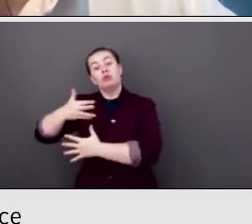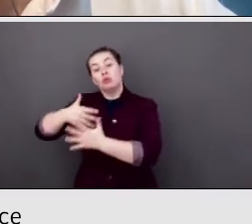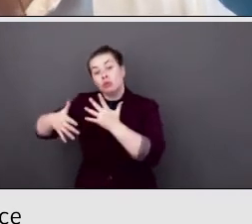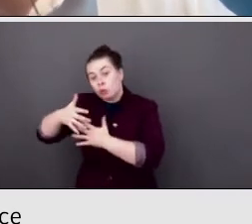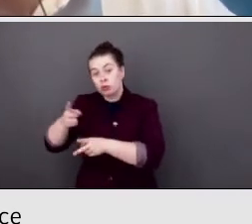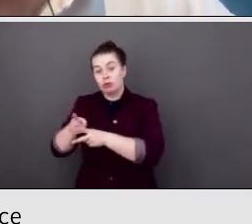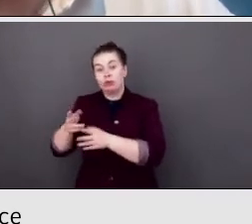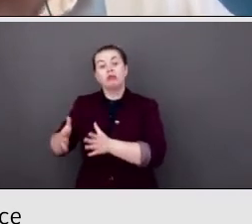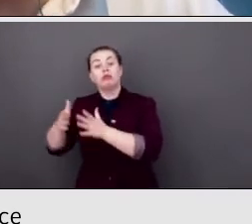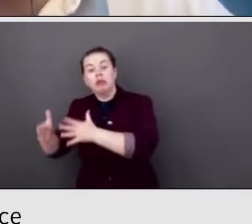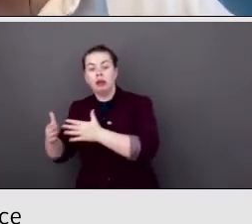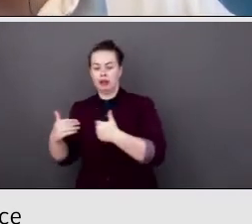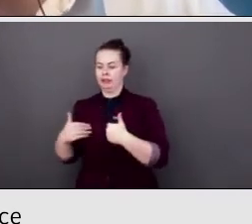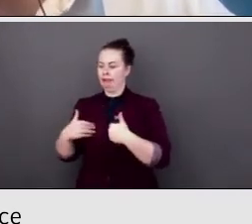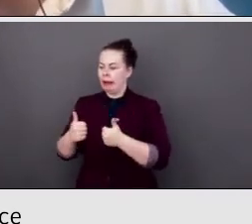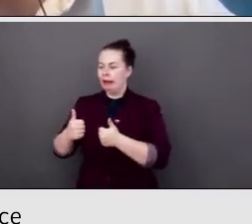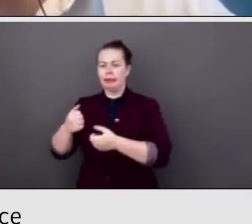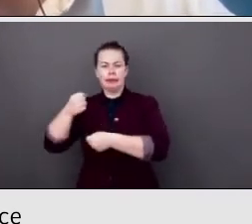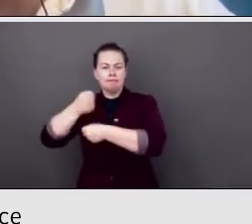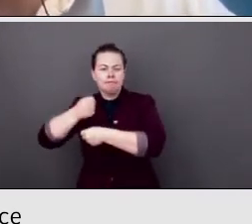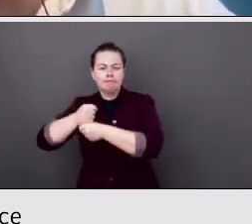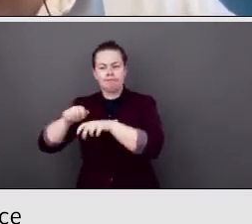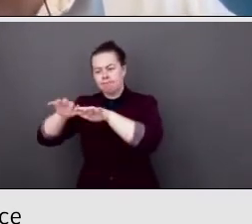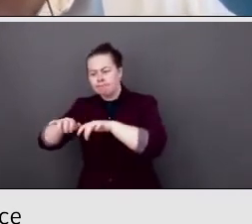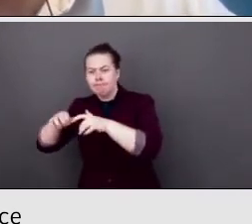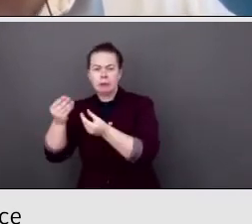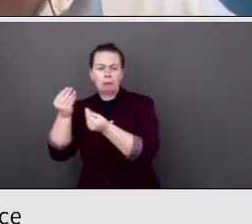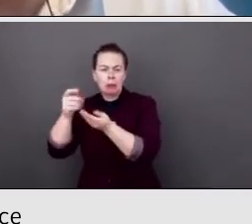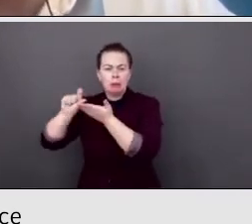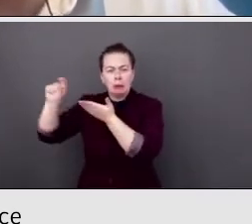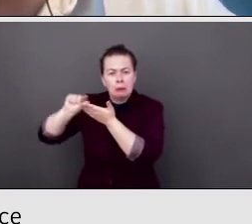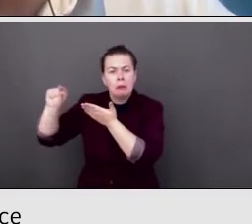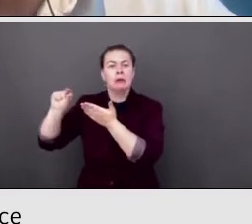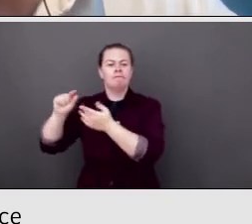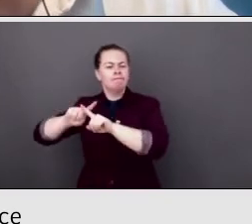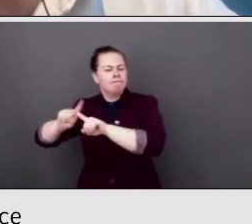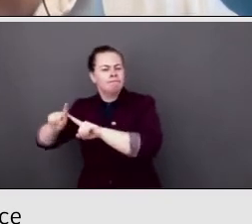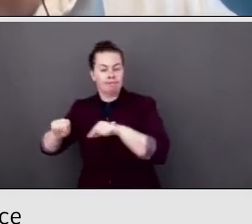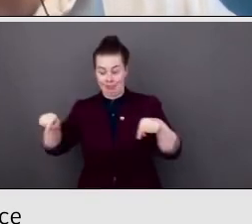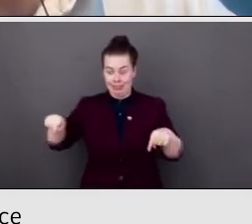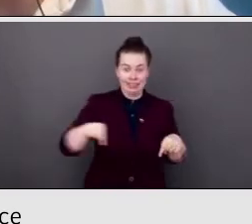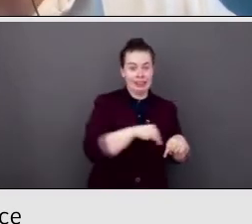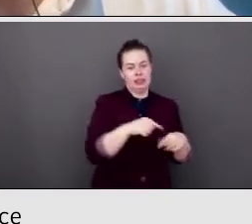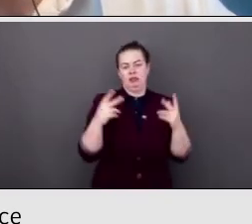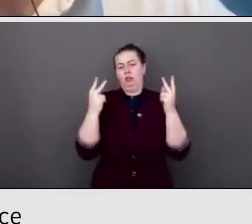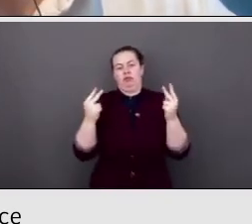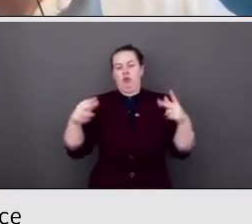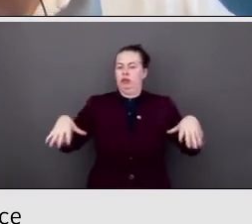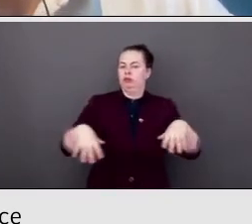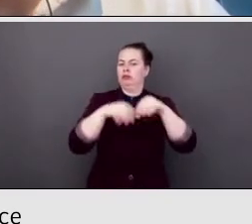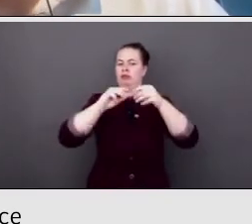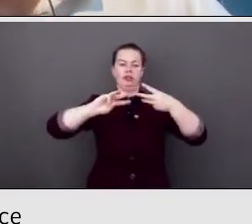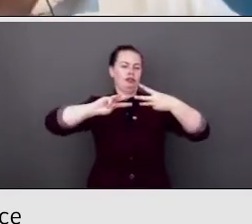the insurance. So all these are actors that could have a specific role within the SHAPES